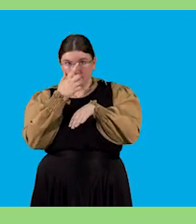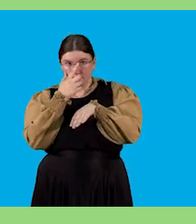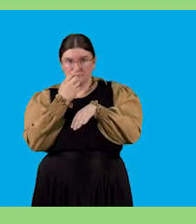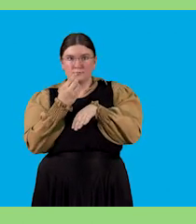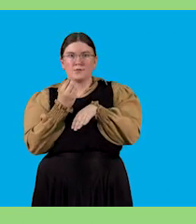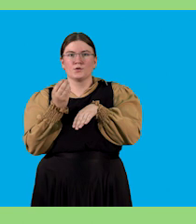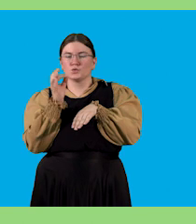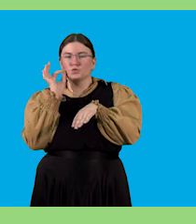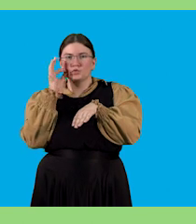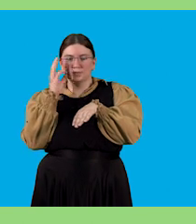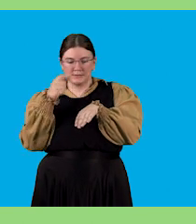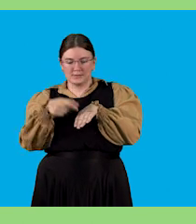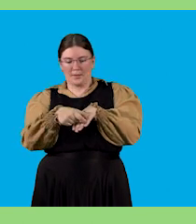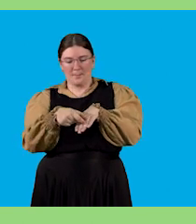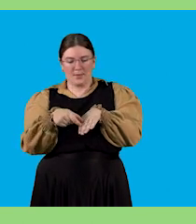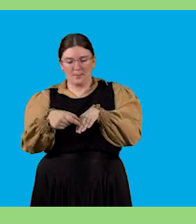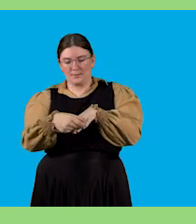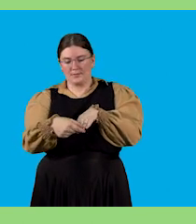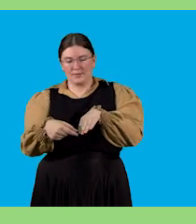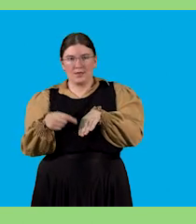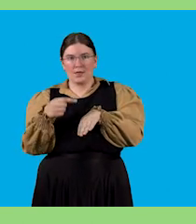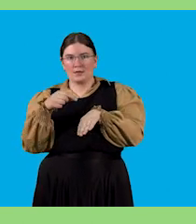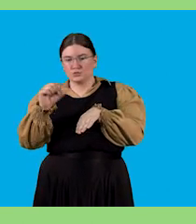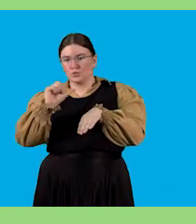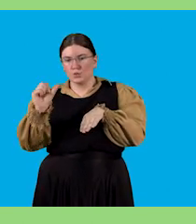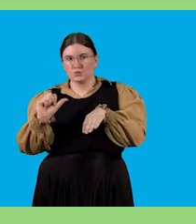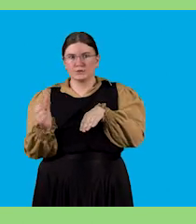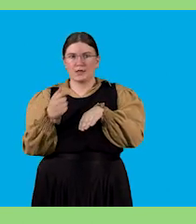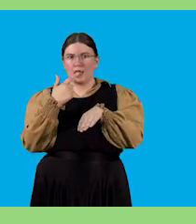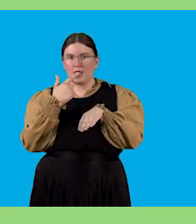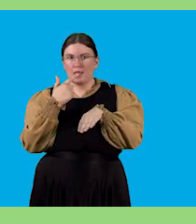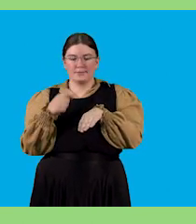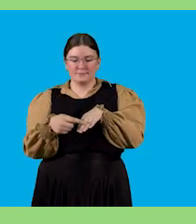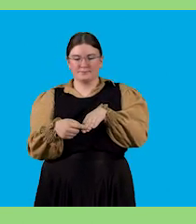sweet taste there, and saltiness at the tip of your tongue.